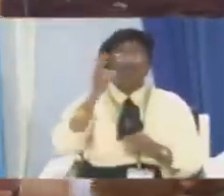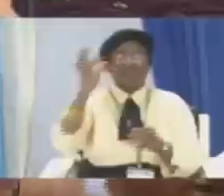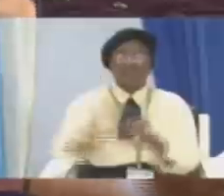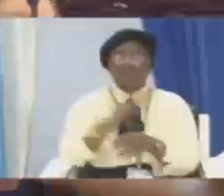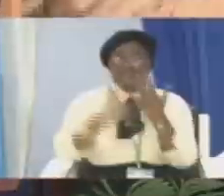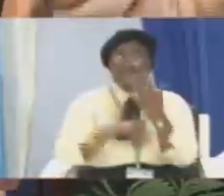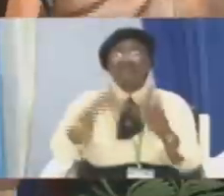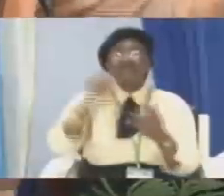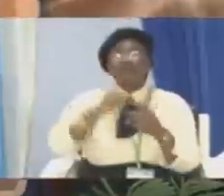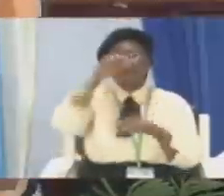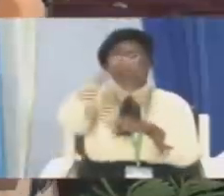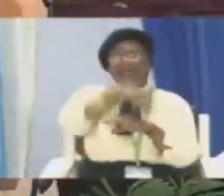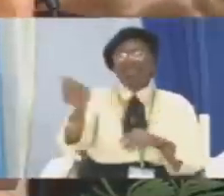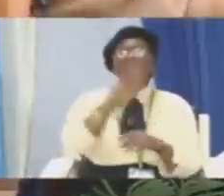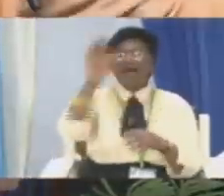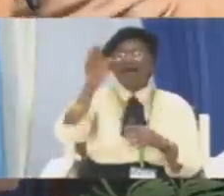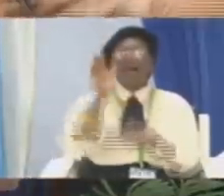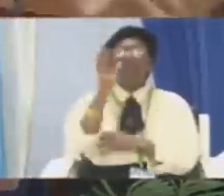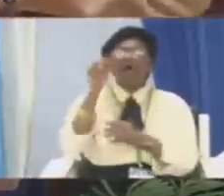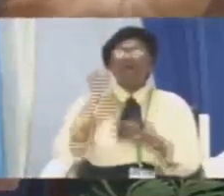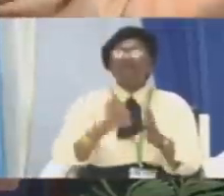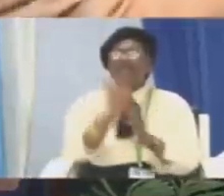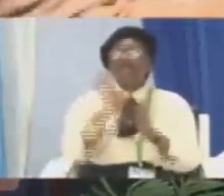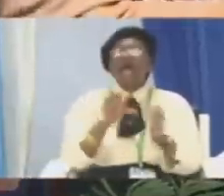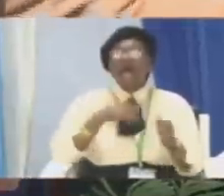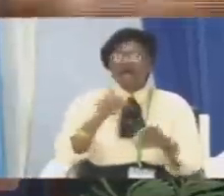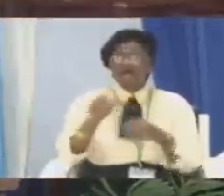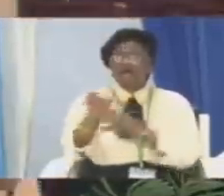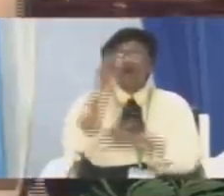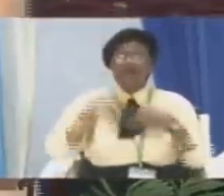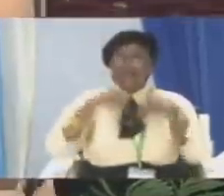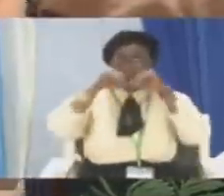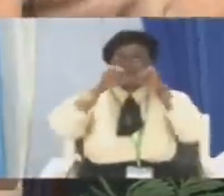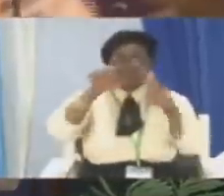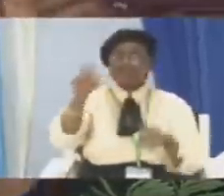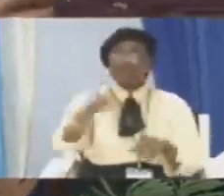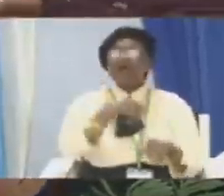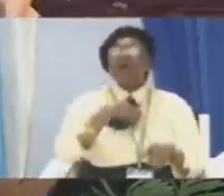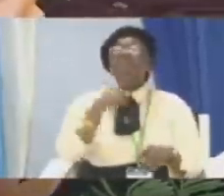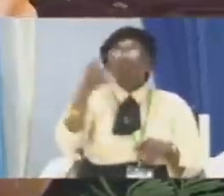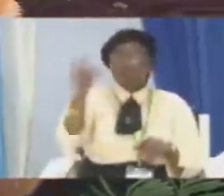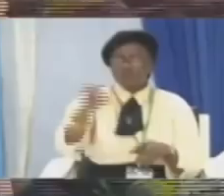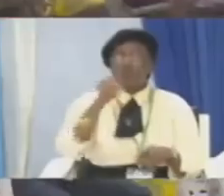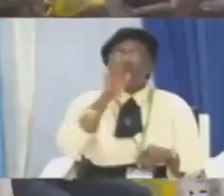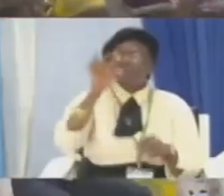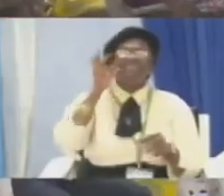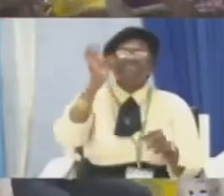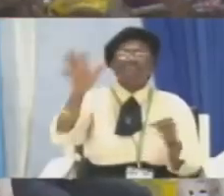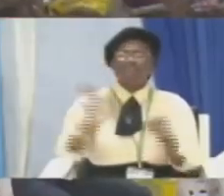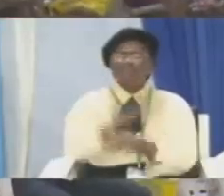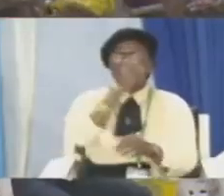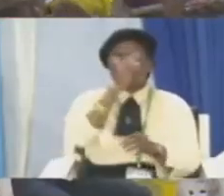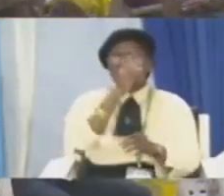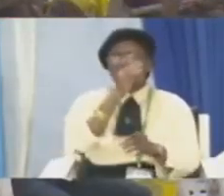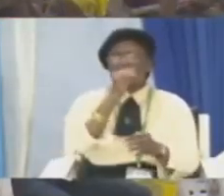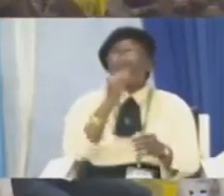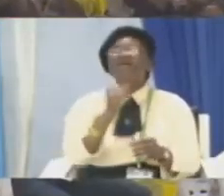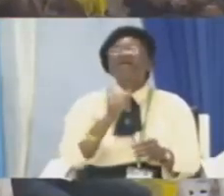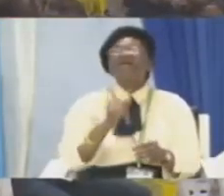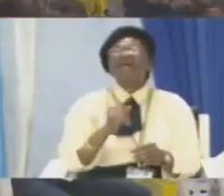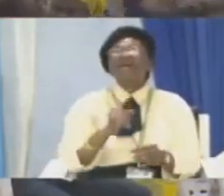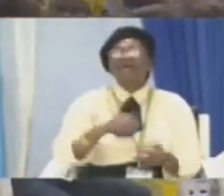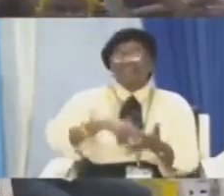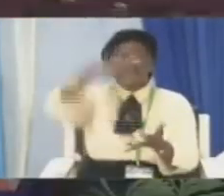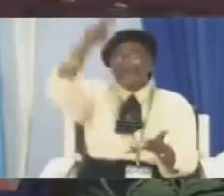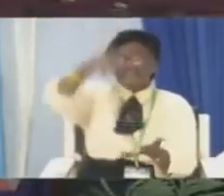image, and God has blessed you and said to you, be fruitful. I'd like you to stand